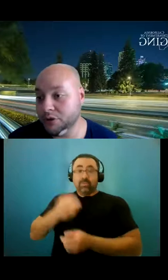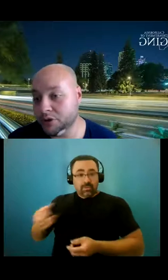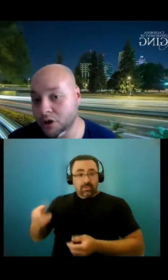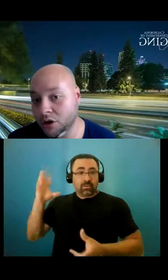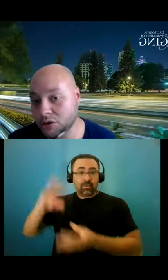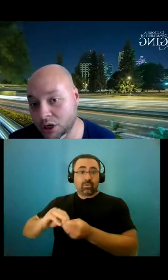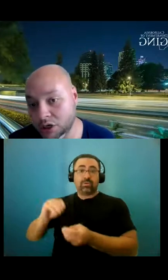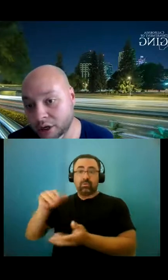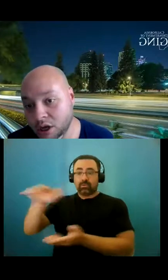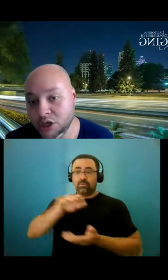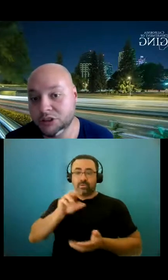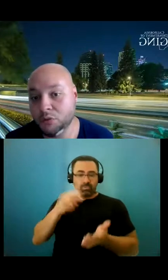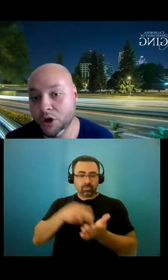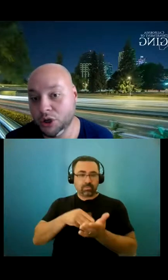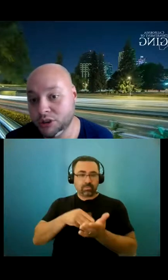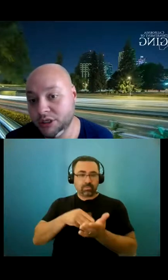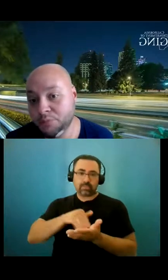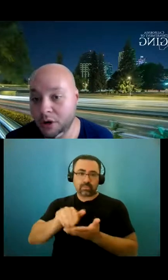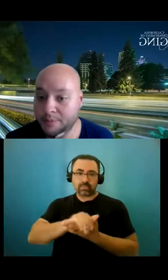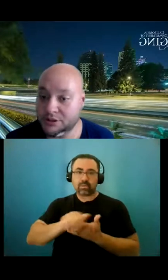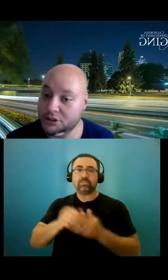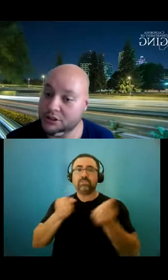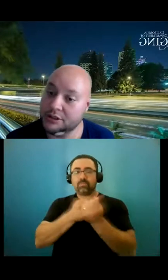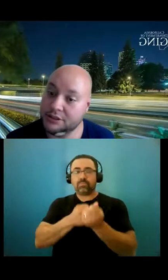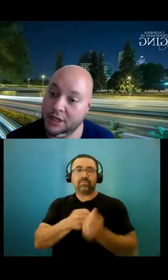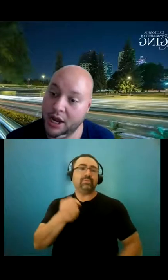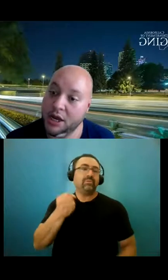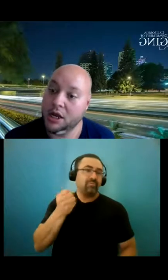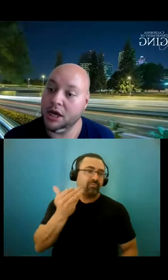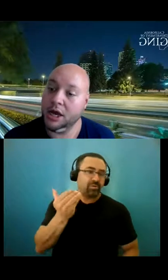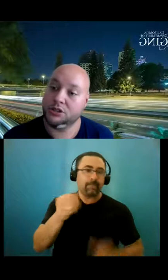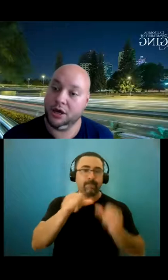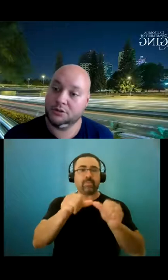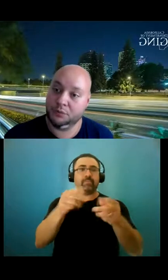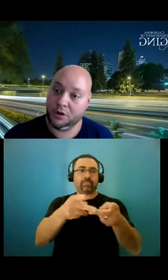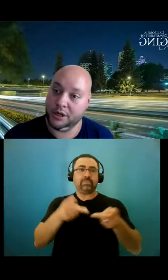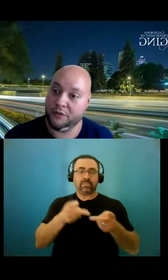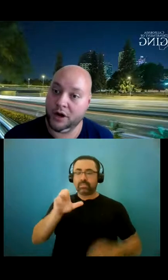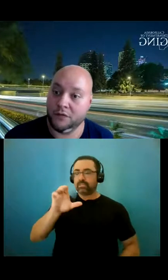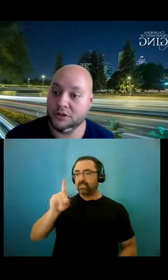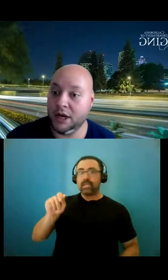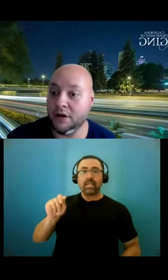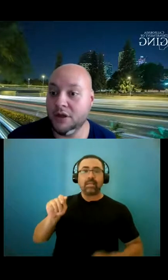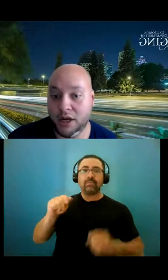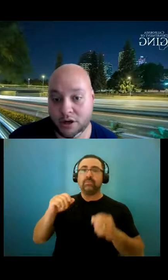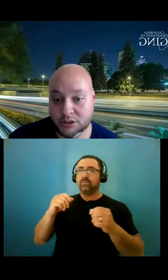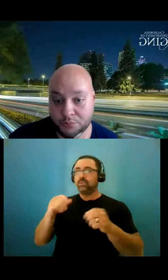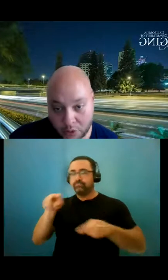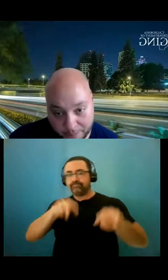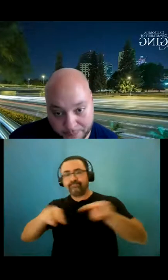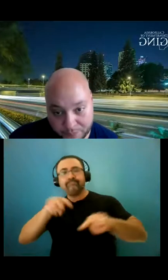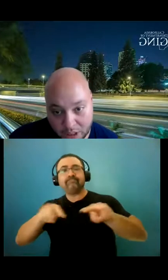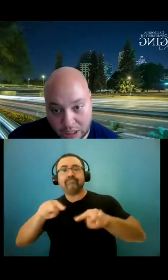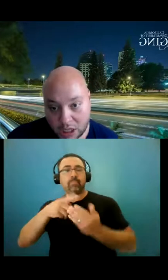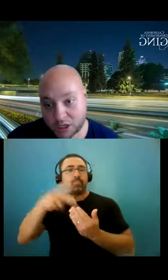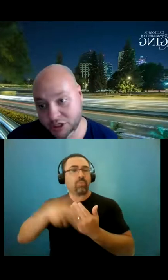totaling $2 million ongoing to support 13 permanent positions here at CDA to help support and provide oversight of the ADRC